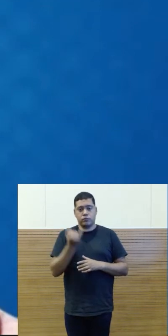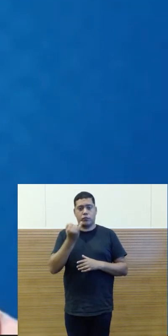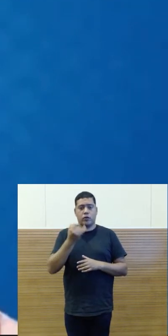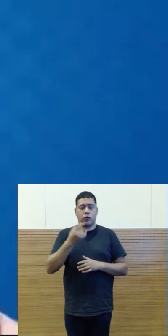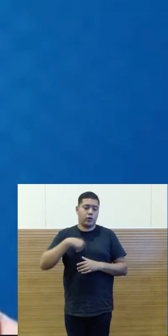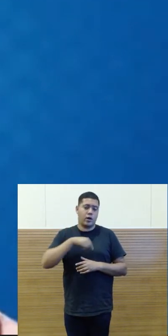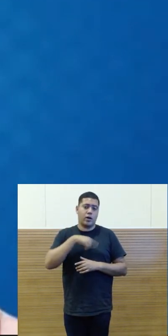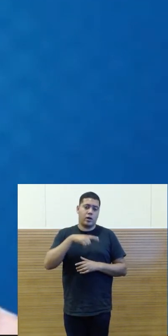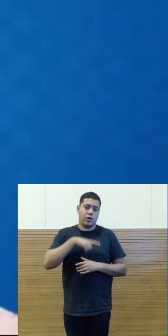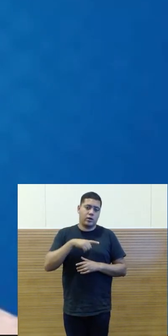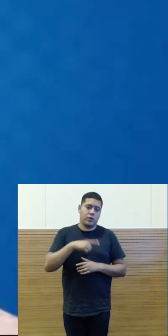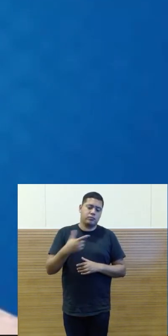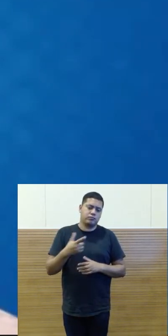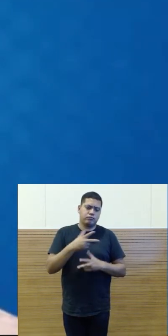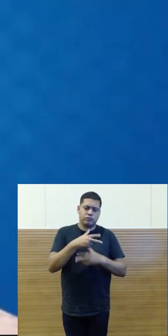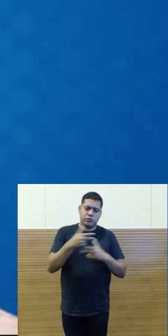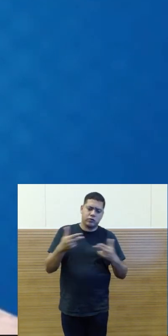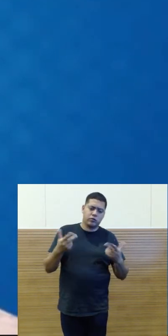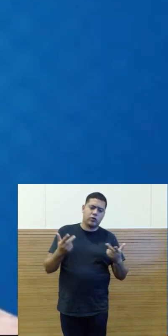member states joining,